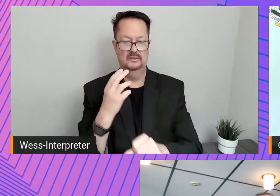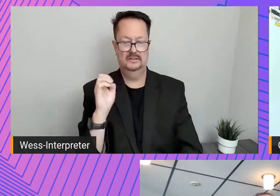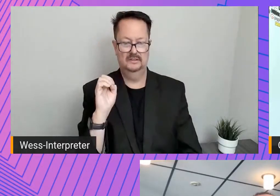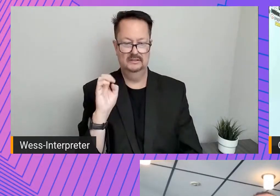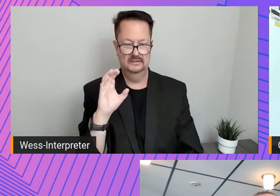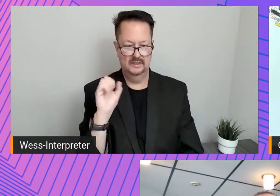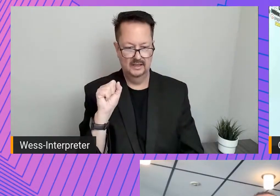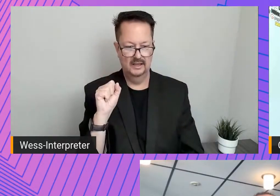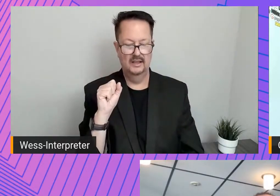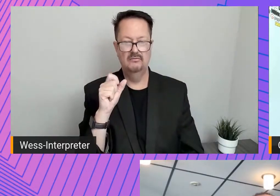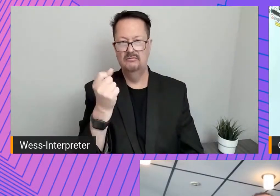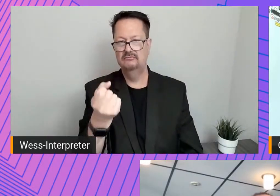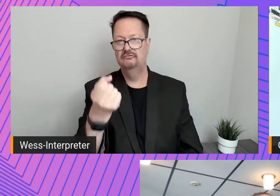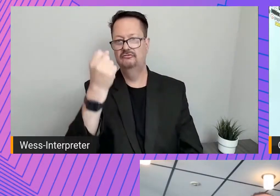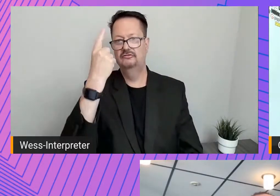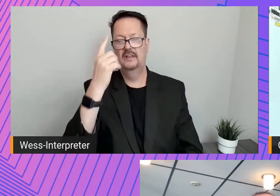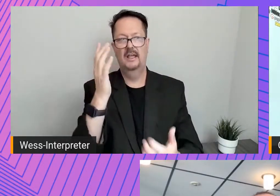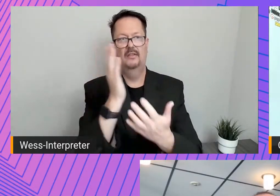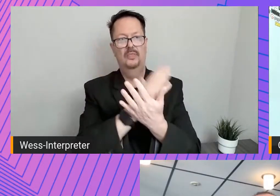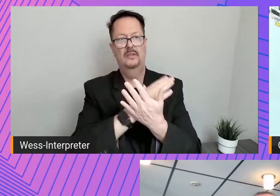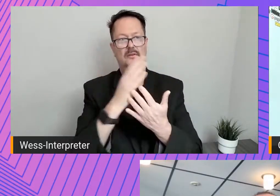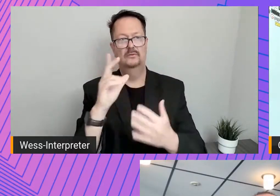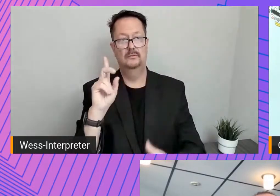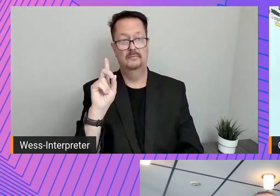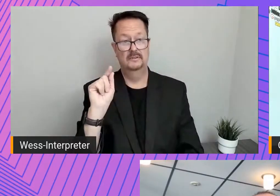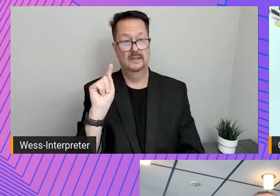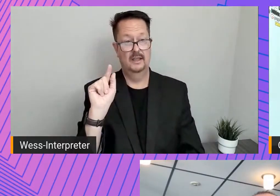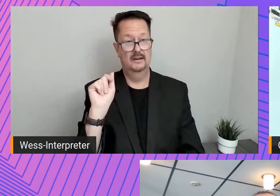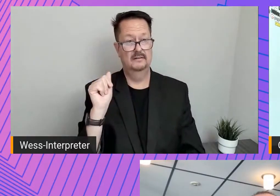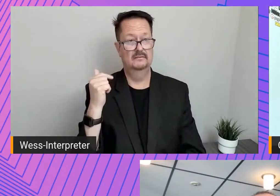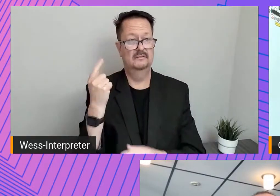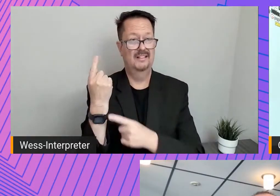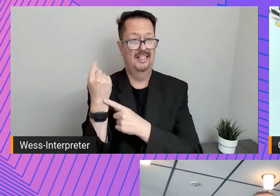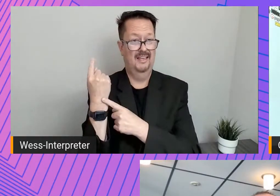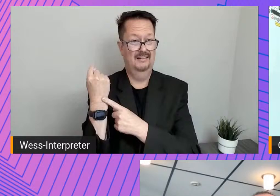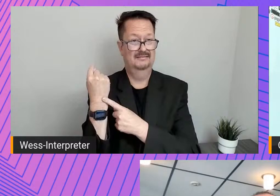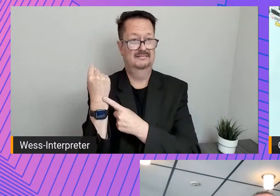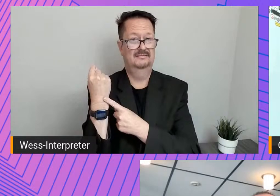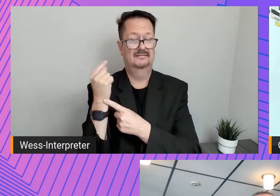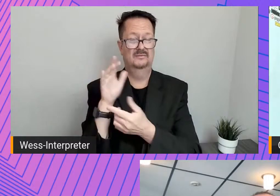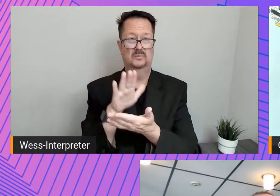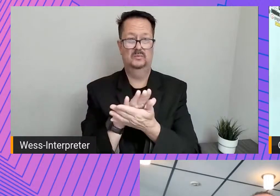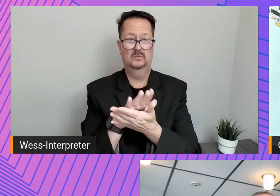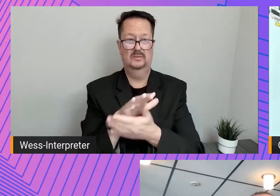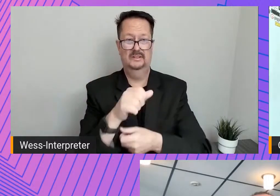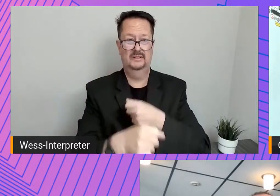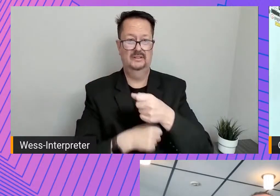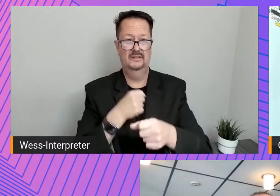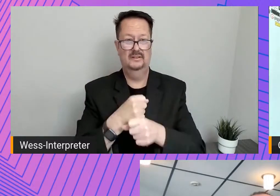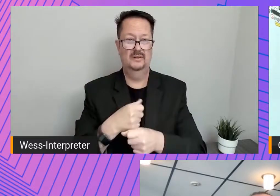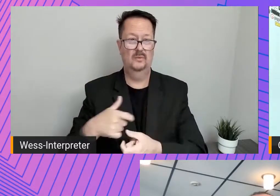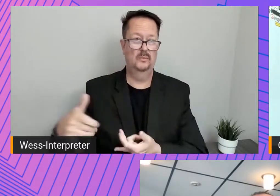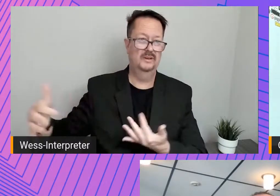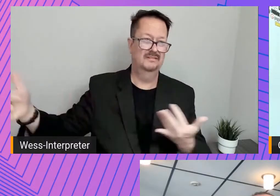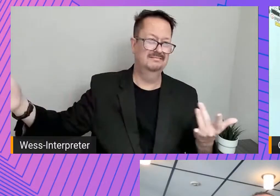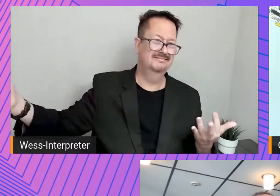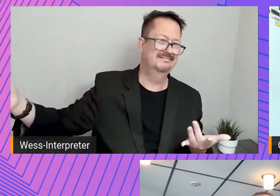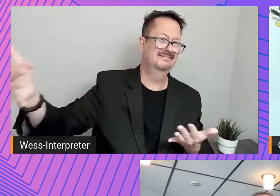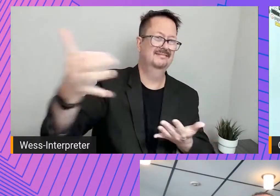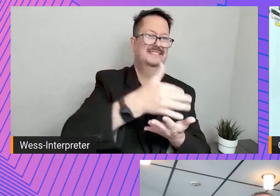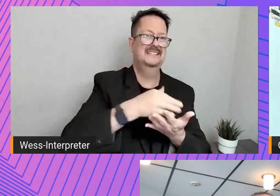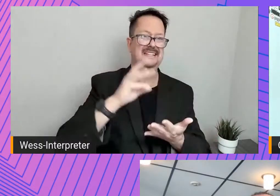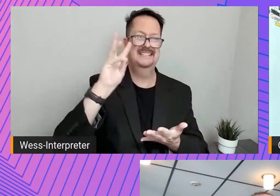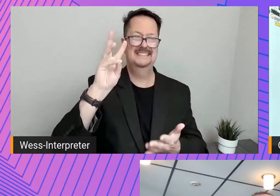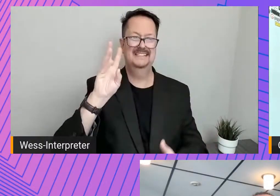scope of data. So in the last school year, we ingested over 6 billion files and about